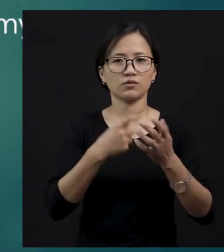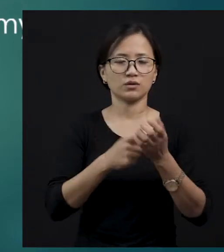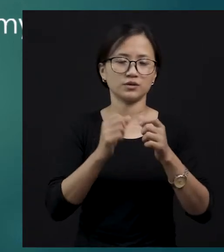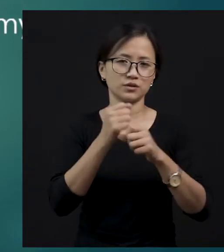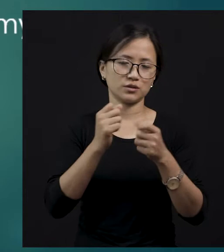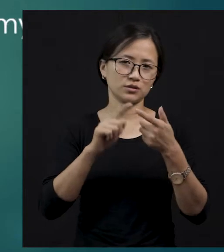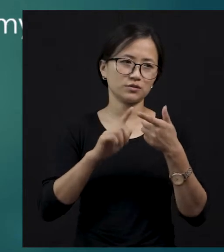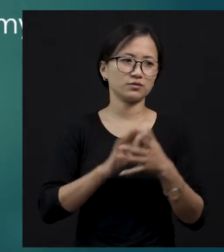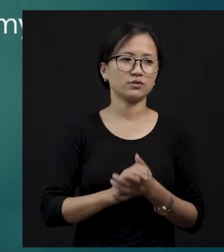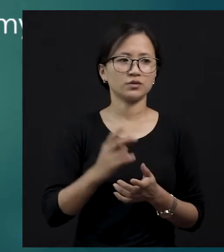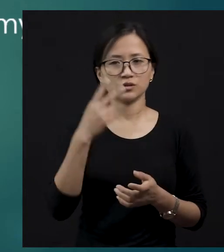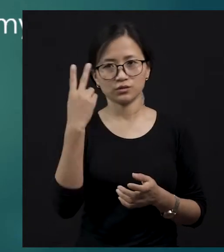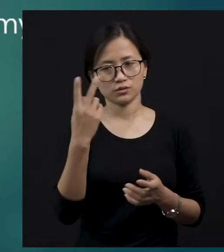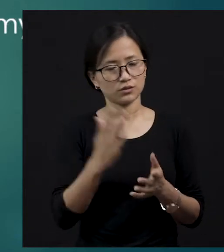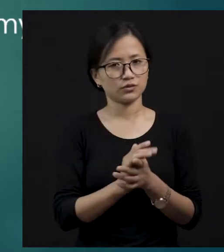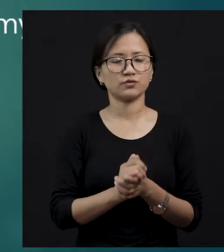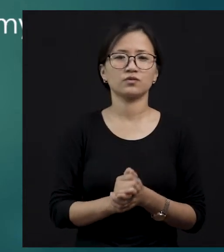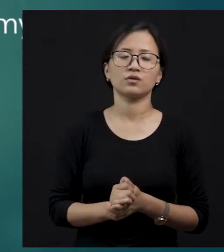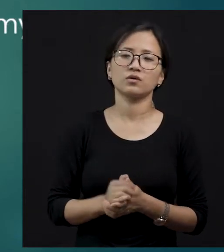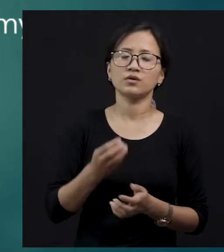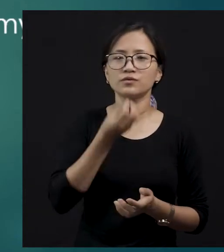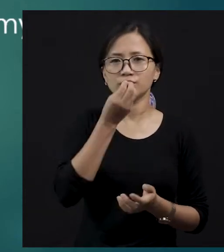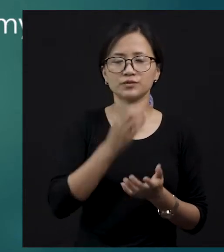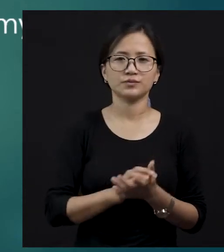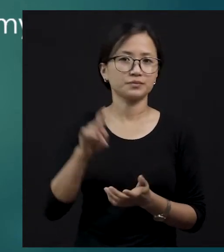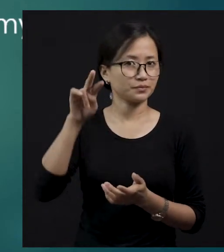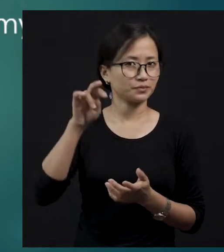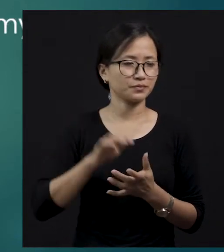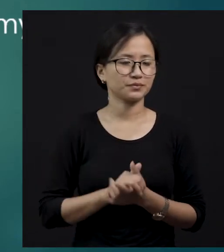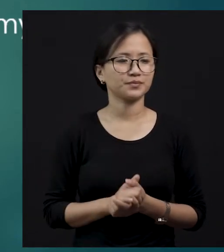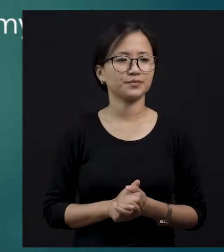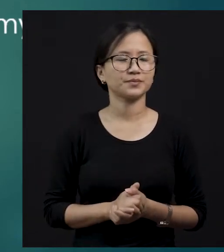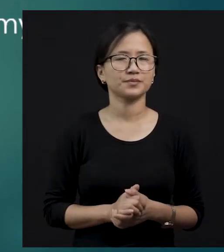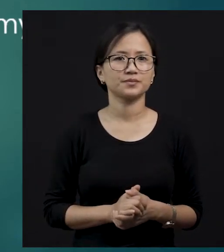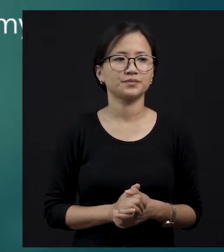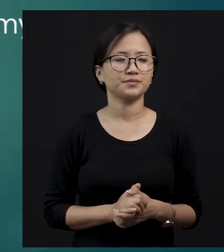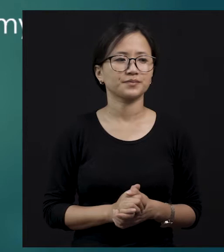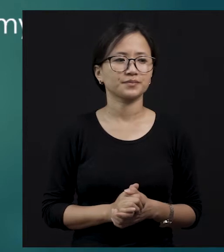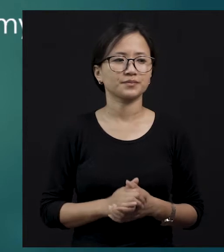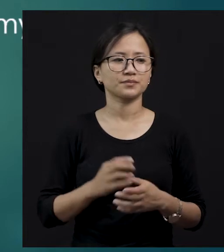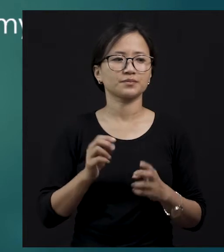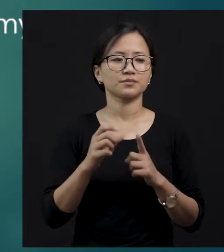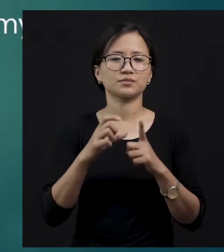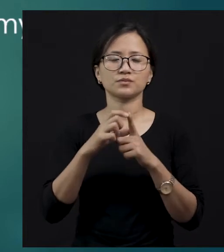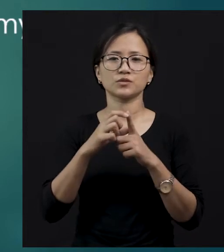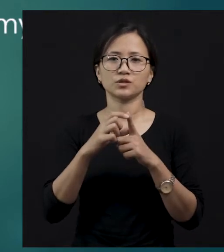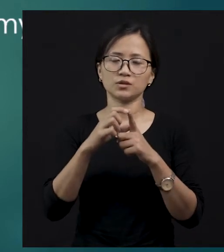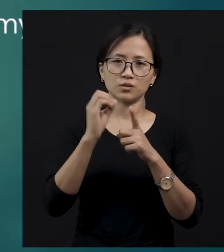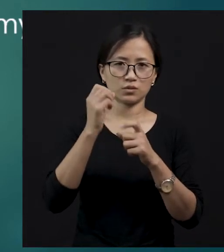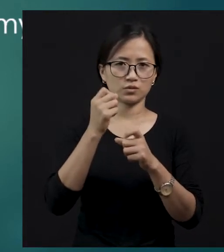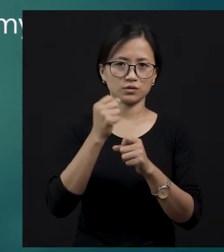Forage means search for food. Let's repeat, forage, search for food. And next,